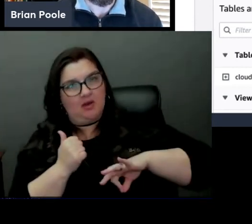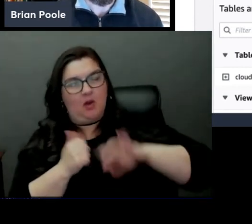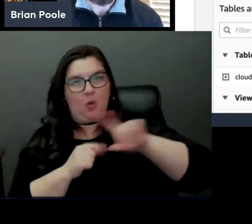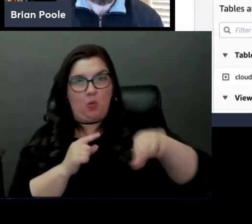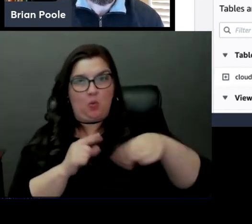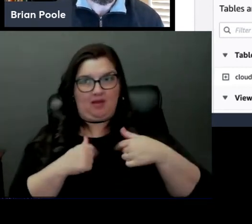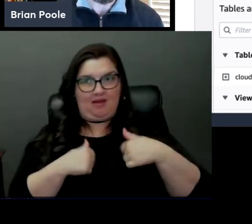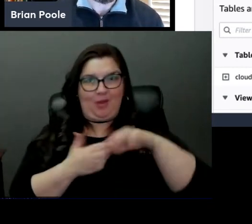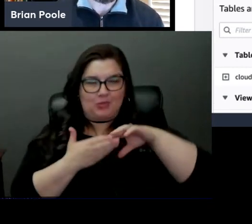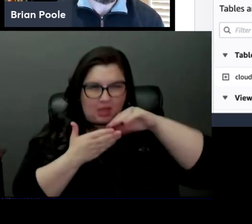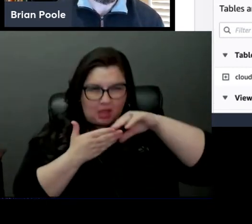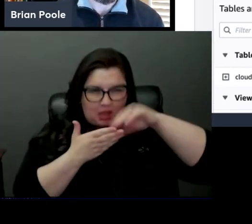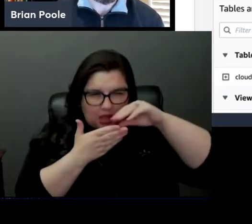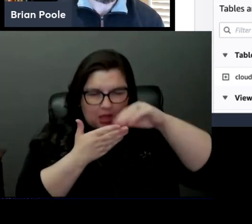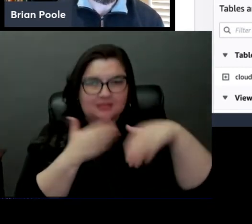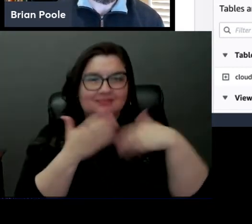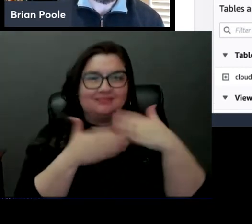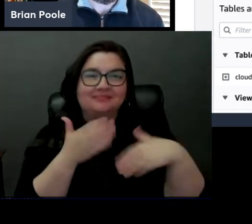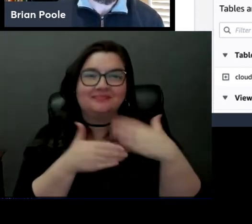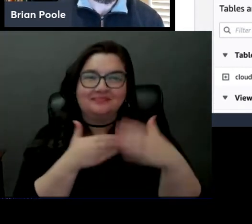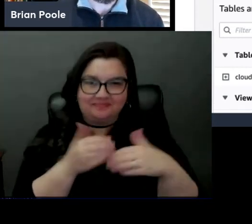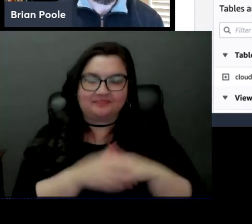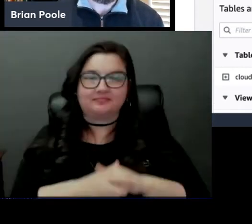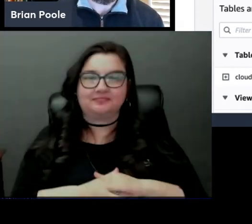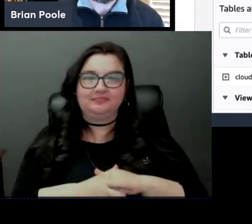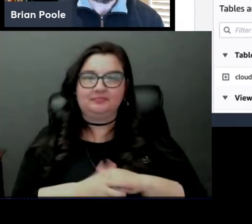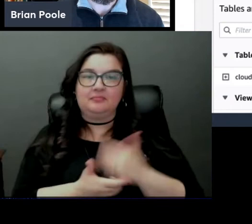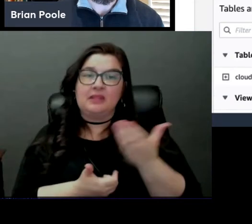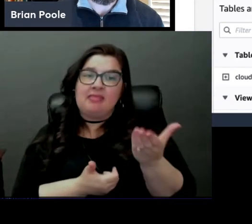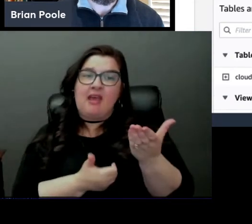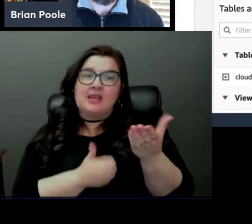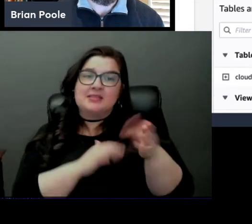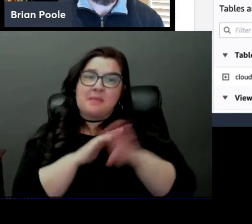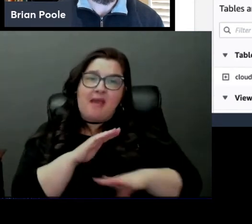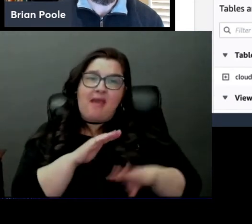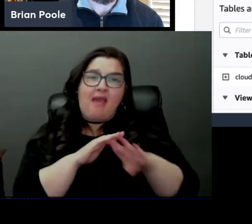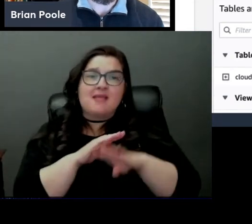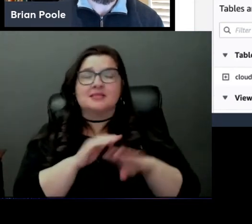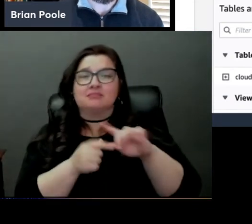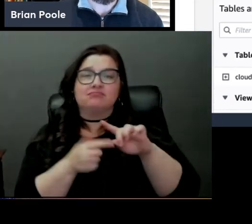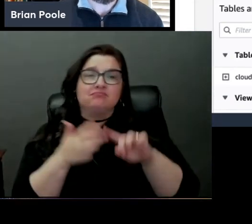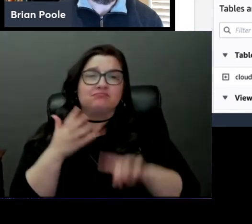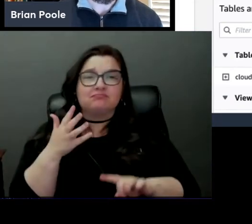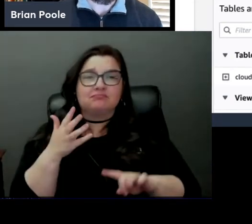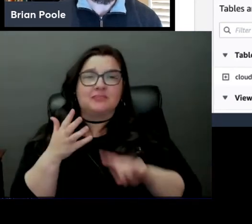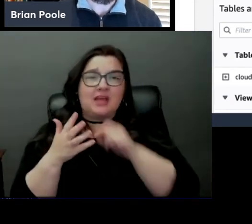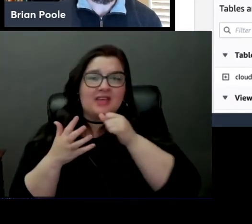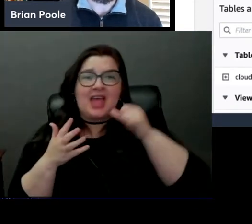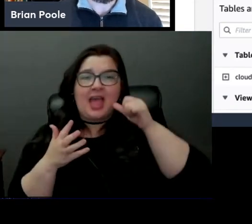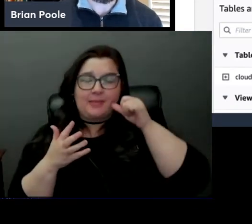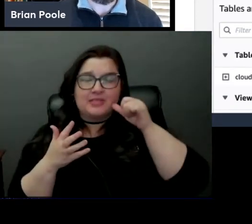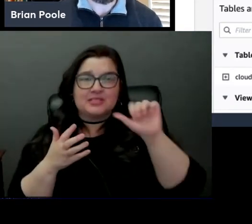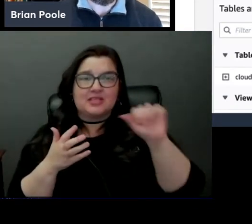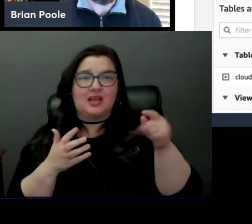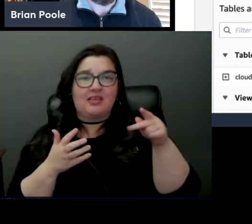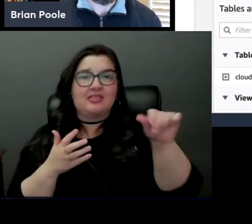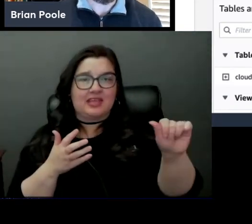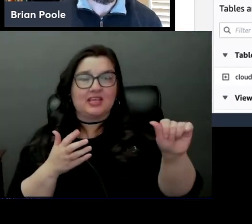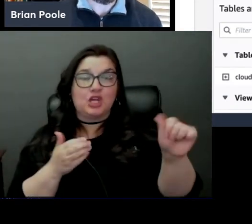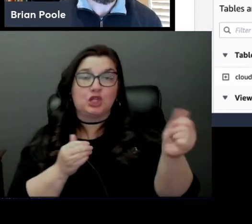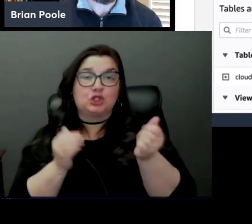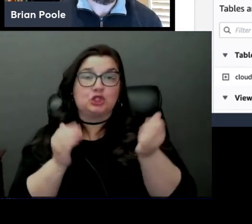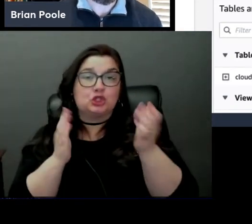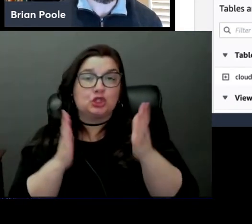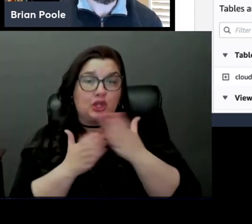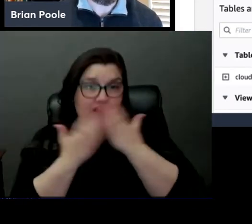So that's kind of the basics of Amazon Athena. It's a serverless analytics environment